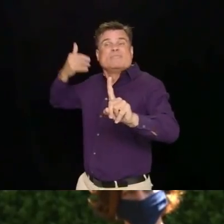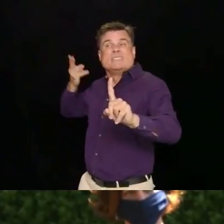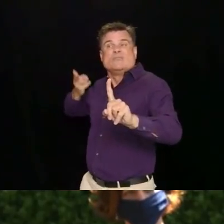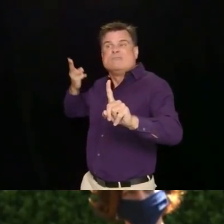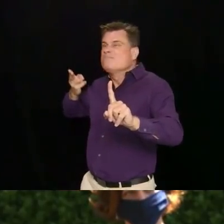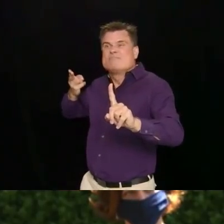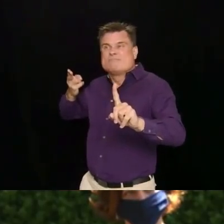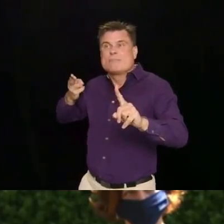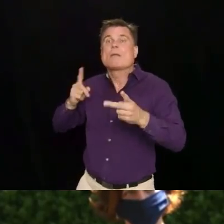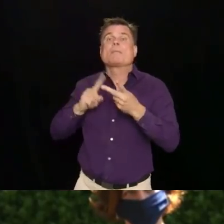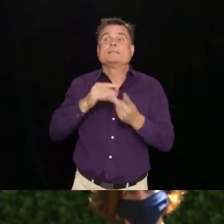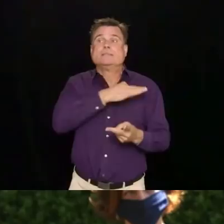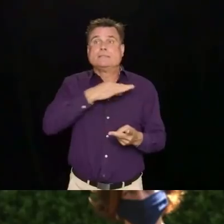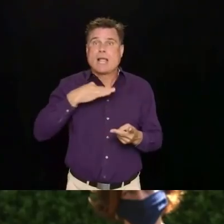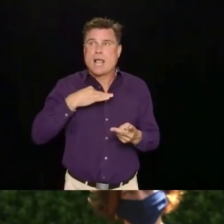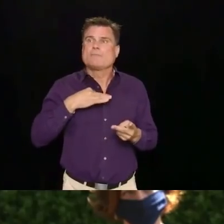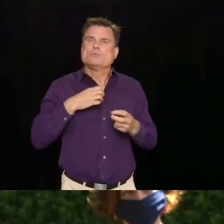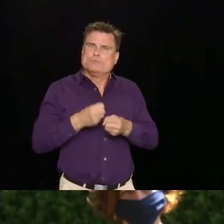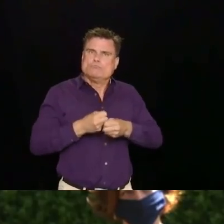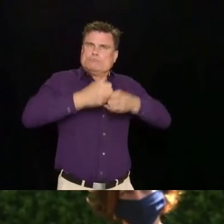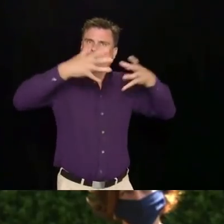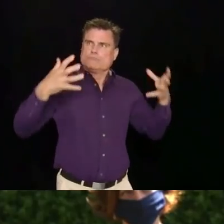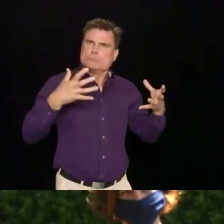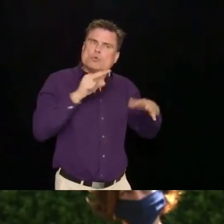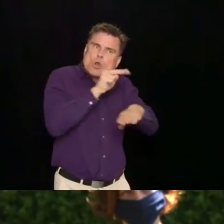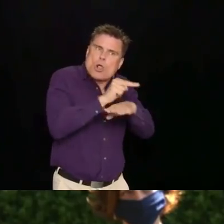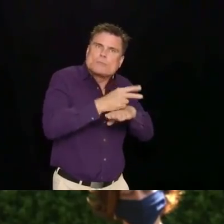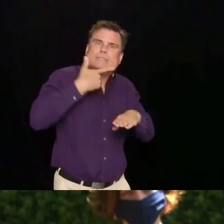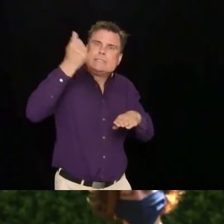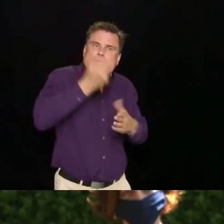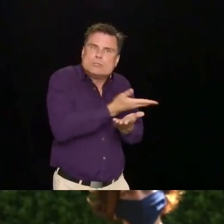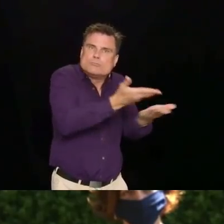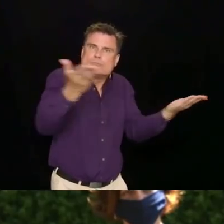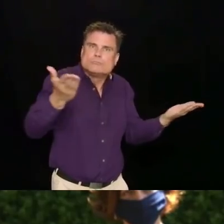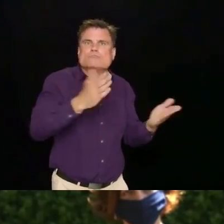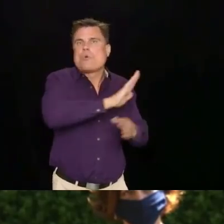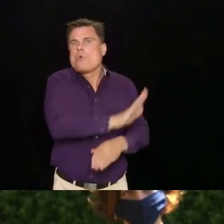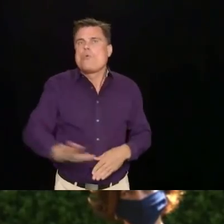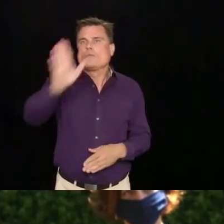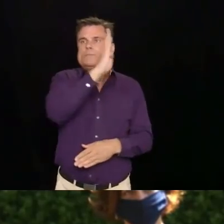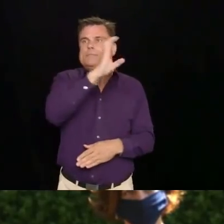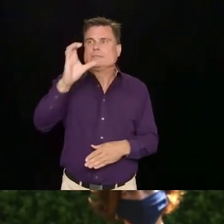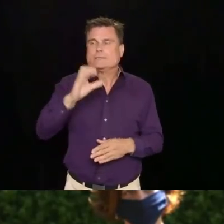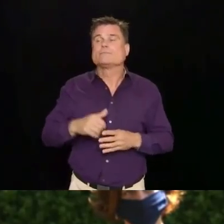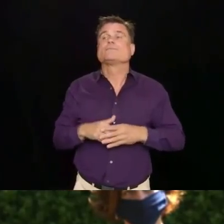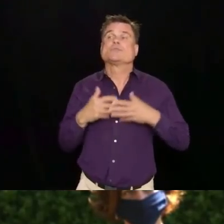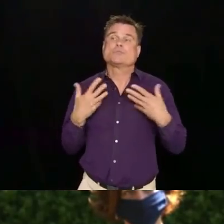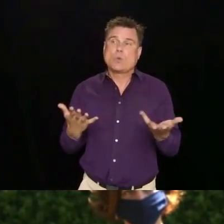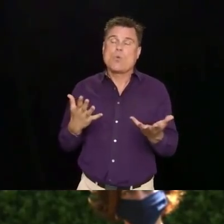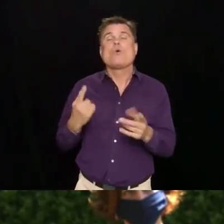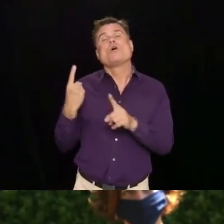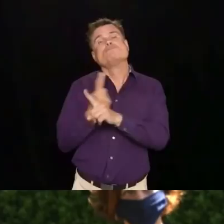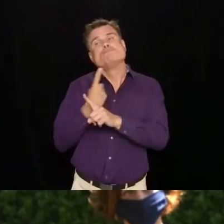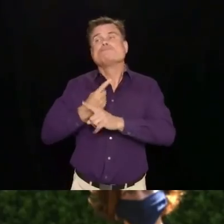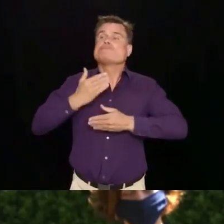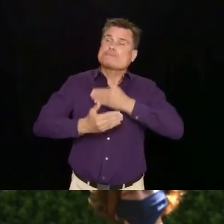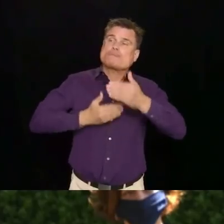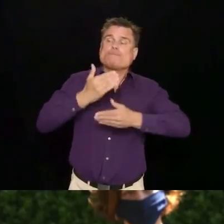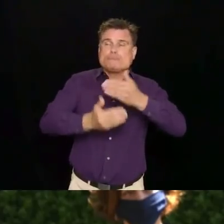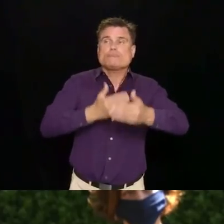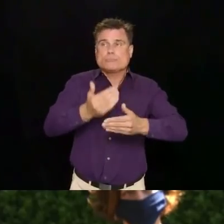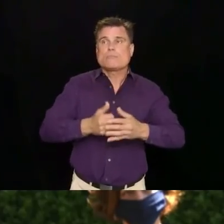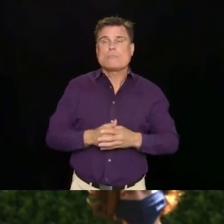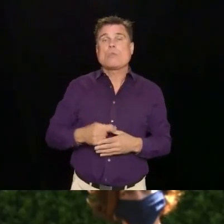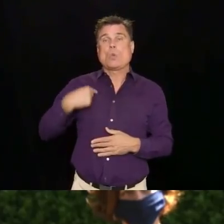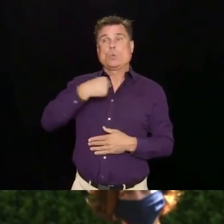as we increase staffing in our care homes. And since the beginning of the COVID-19 pandemic, of course, we've implemented a single